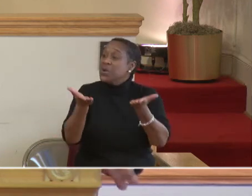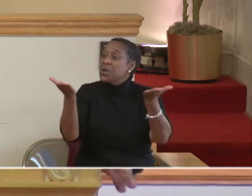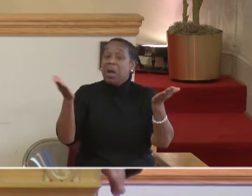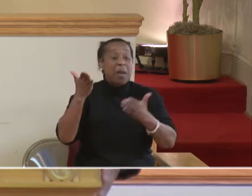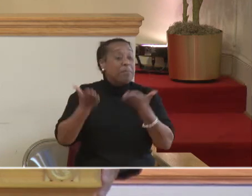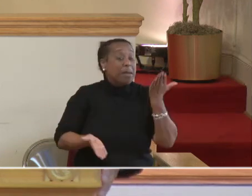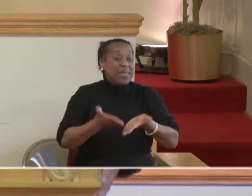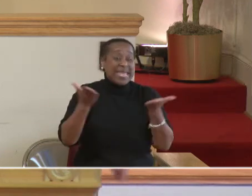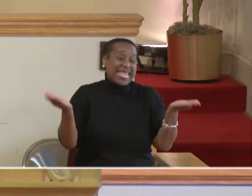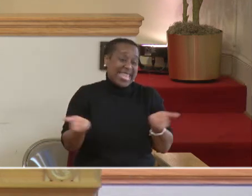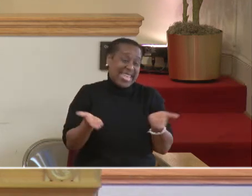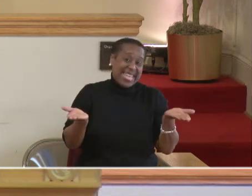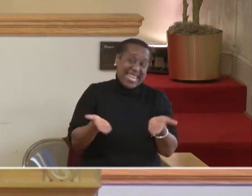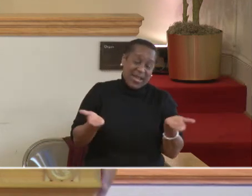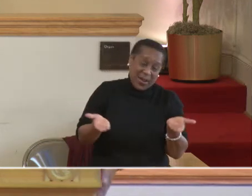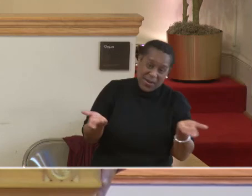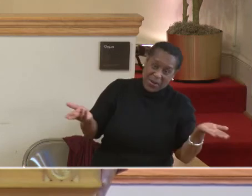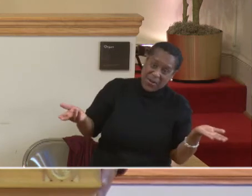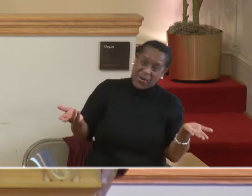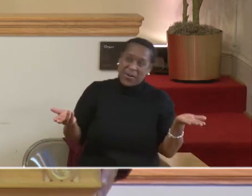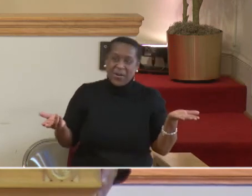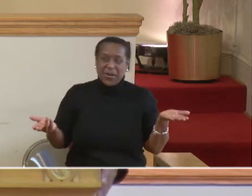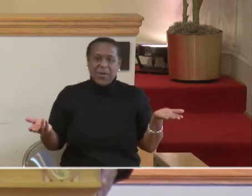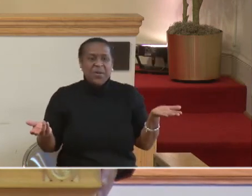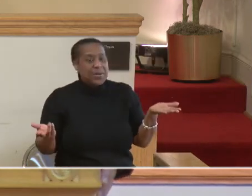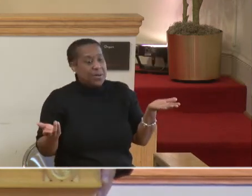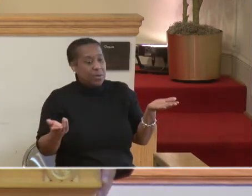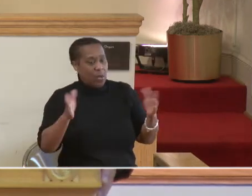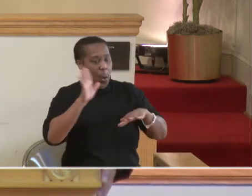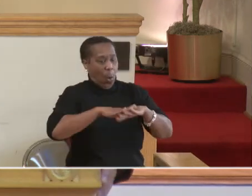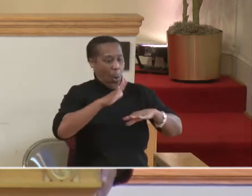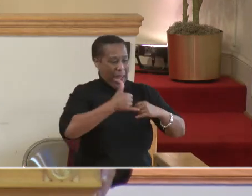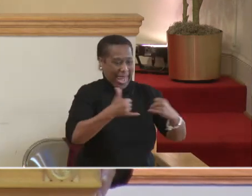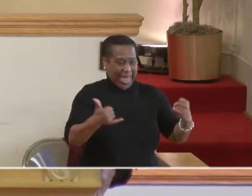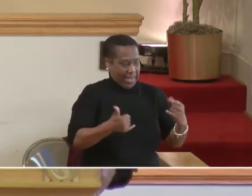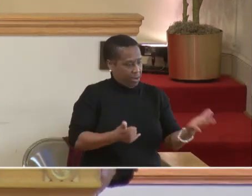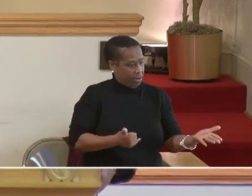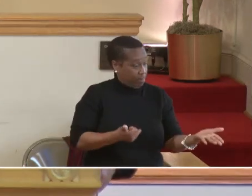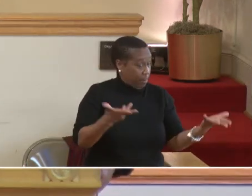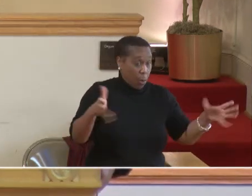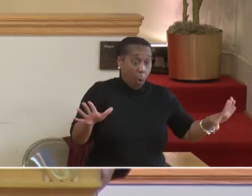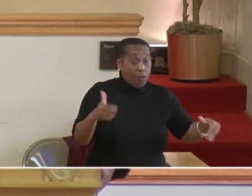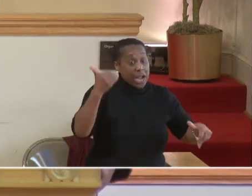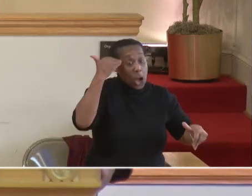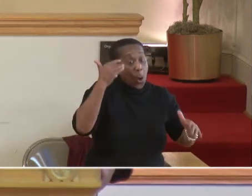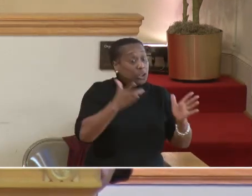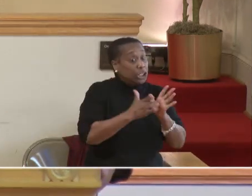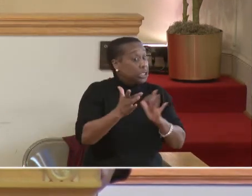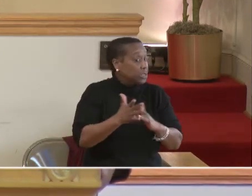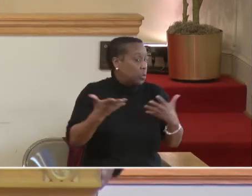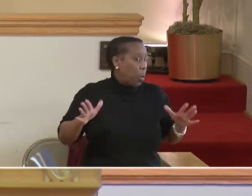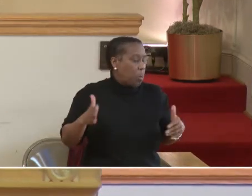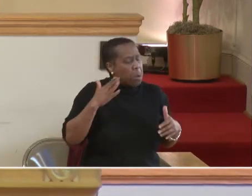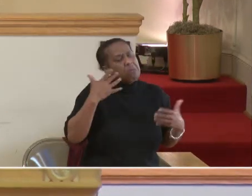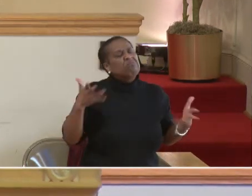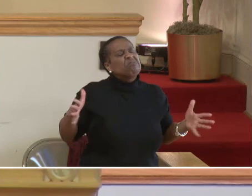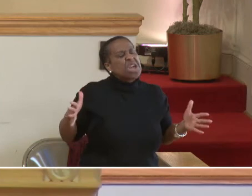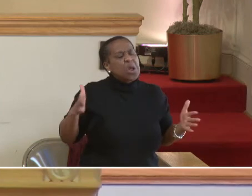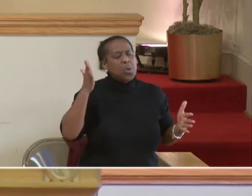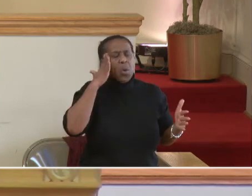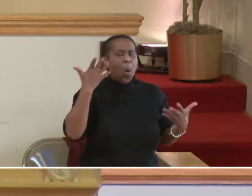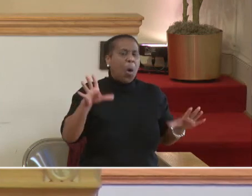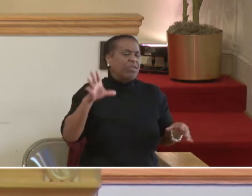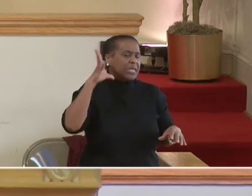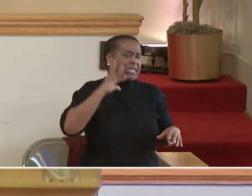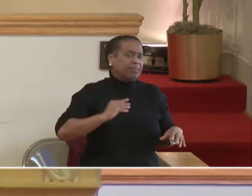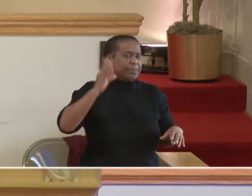the various means in which we broadcast this service who already know Jesus, who have already